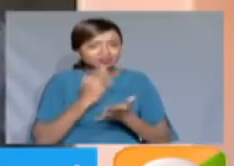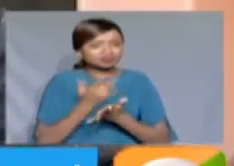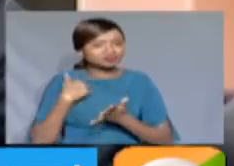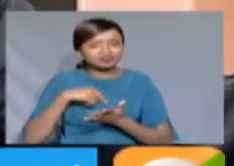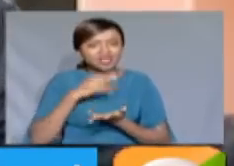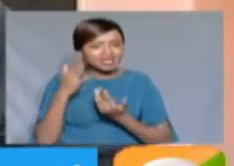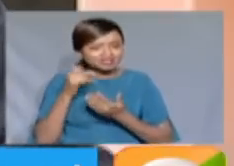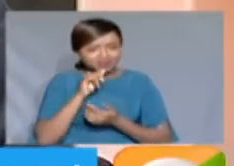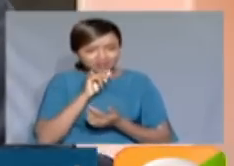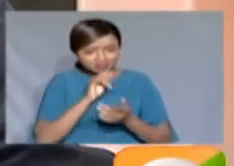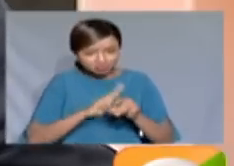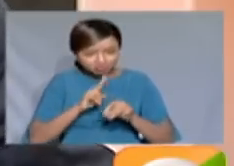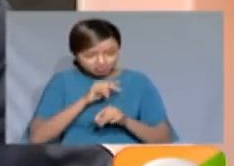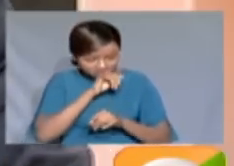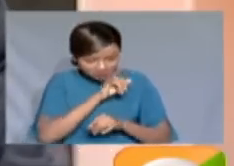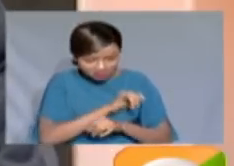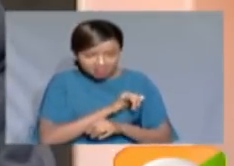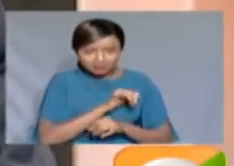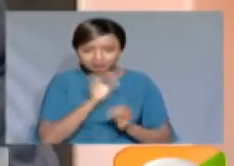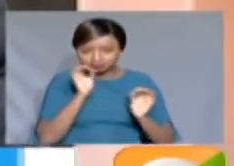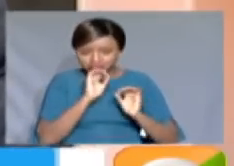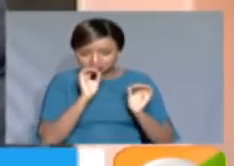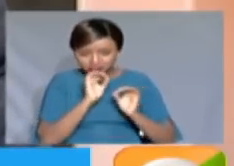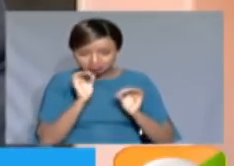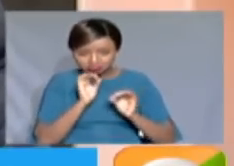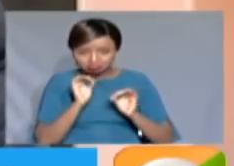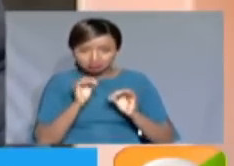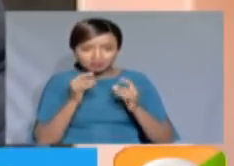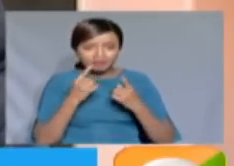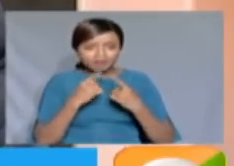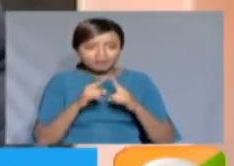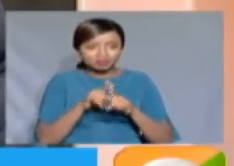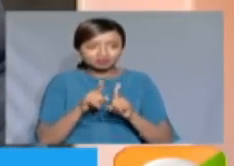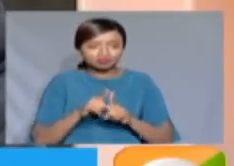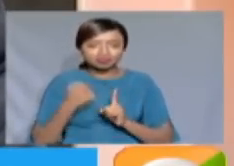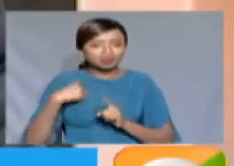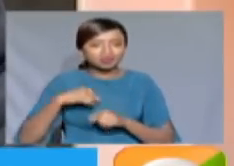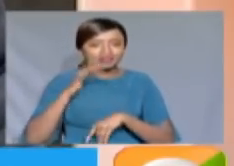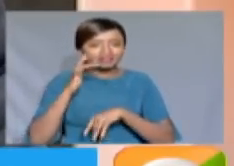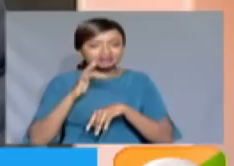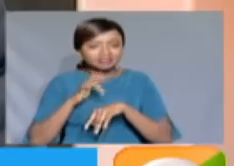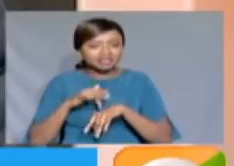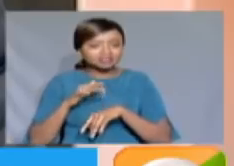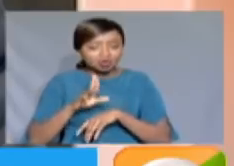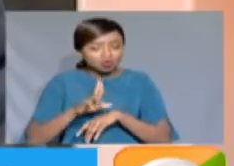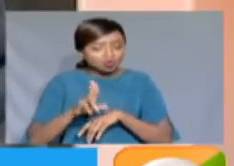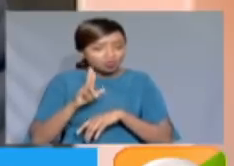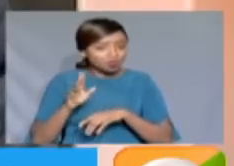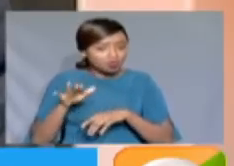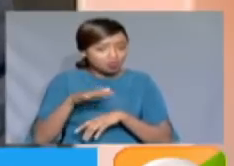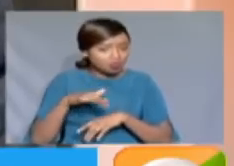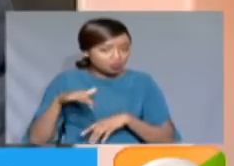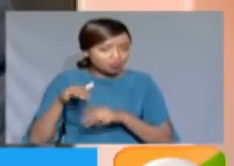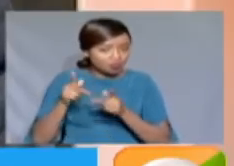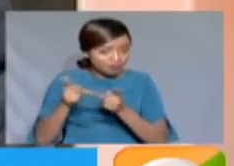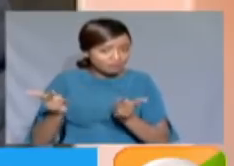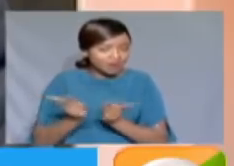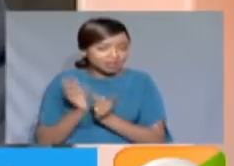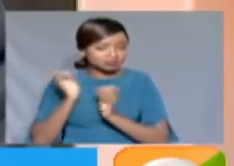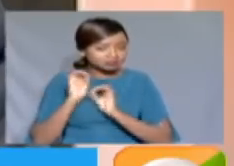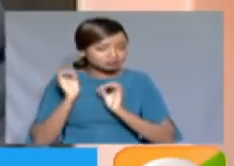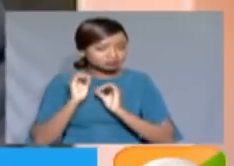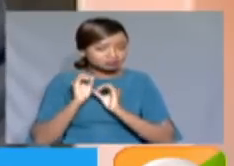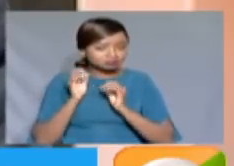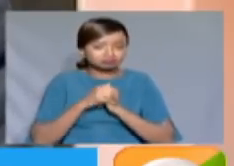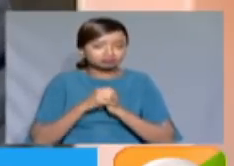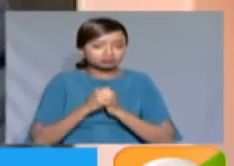go beyond that drain. And therefore, we are not going to touch Uhuru Park. In fact, what we have been doing and working with the